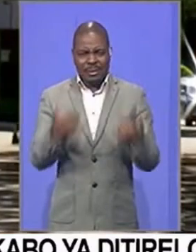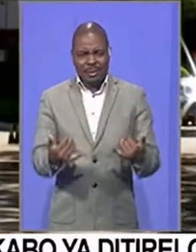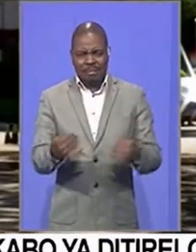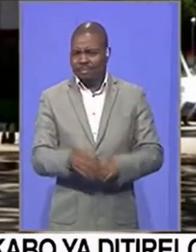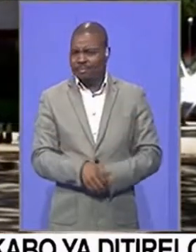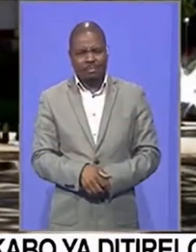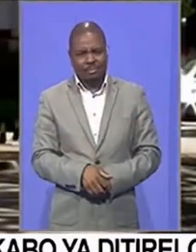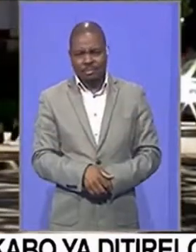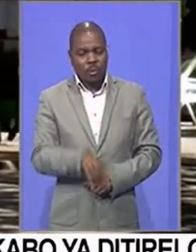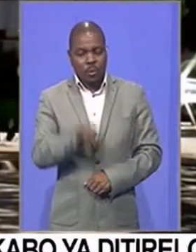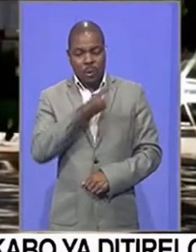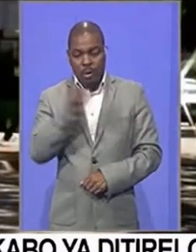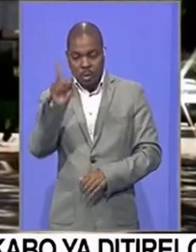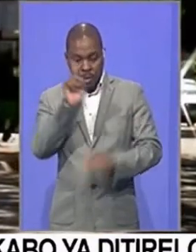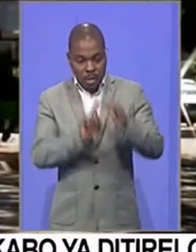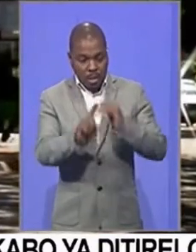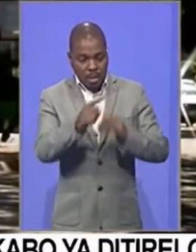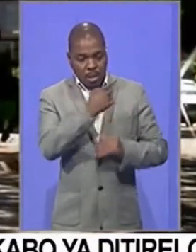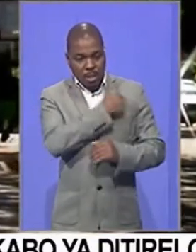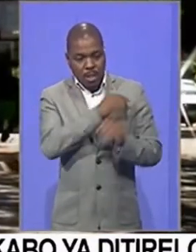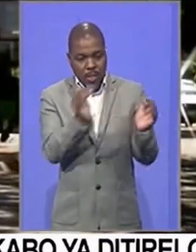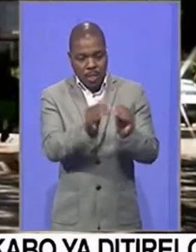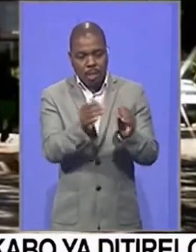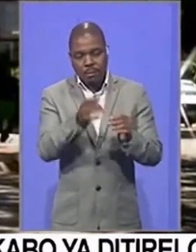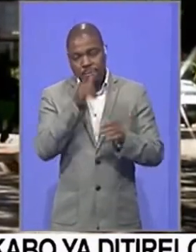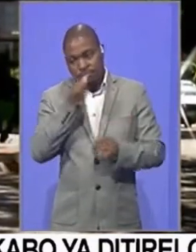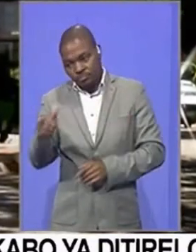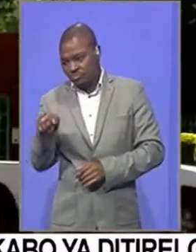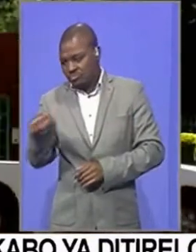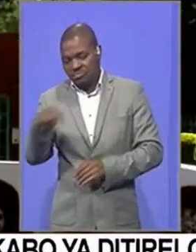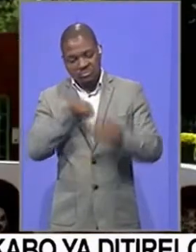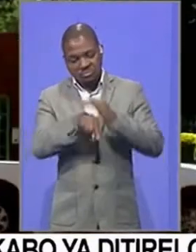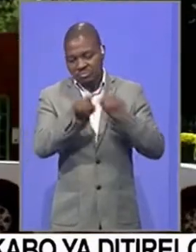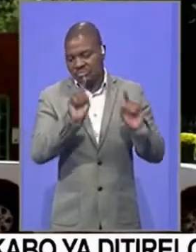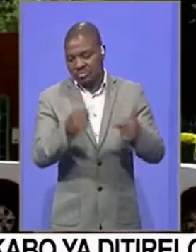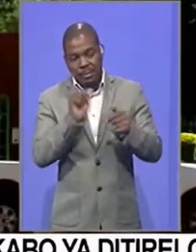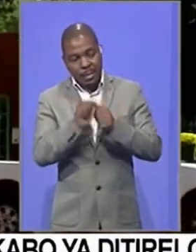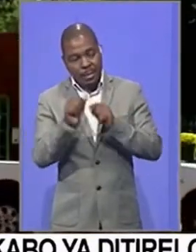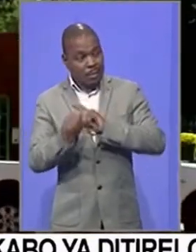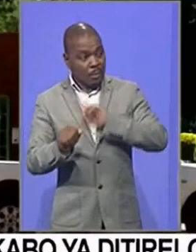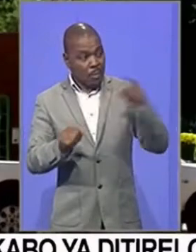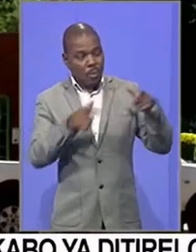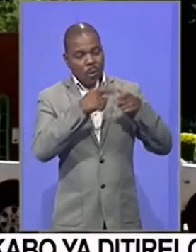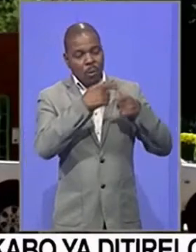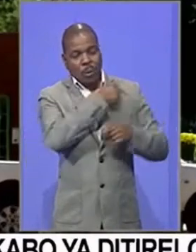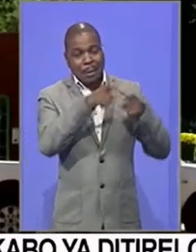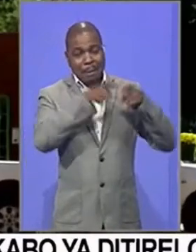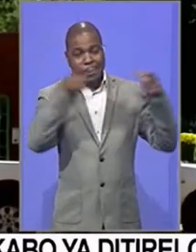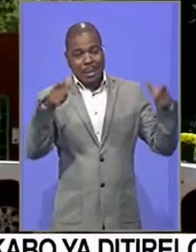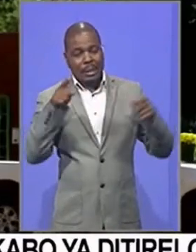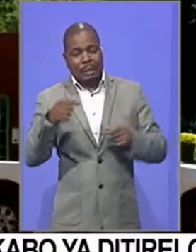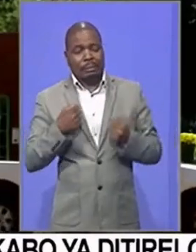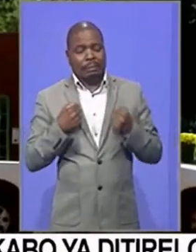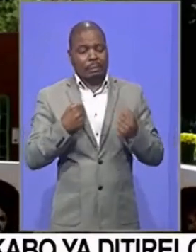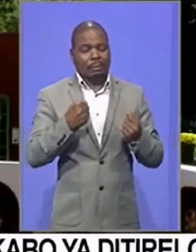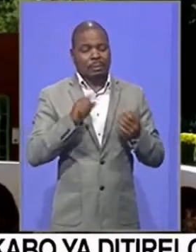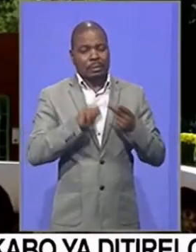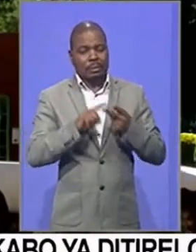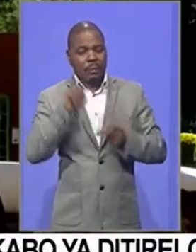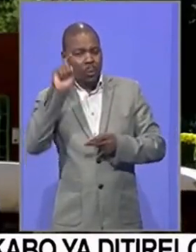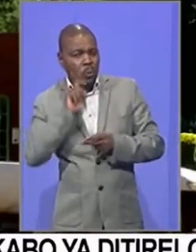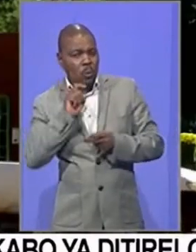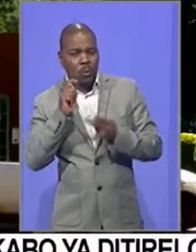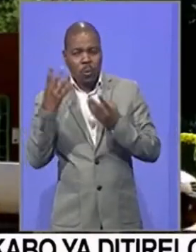o ile ga a tsena ka tleliniking bane gore ka marepelerisi bona gore o ya jwang sepetlele ke ge ba kgetlha le koko a ngwana le